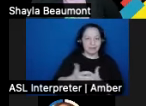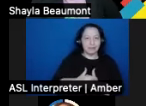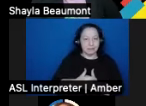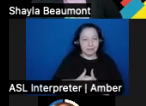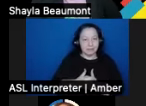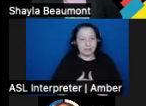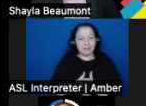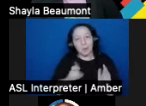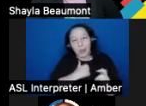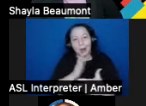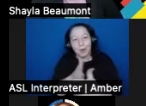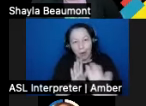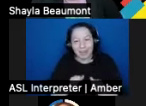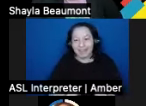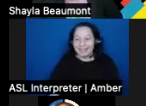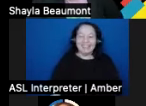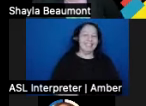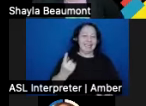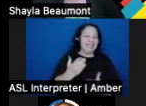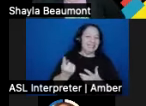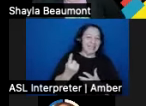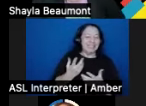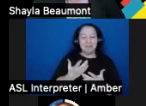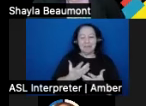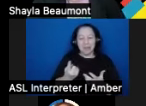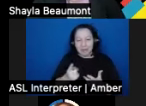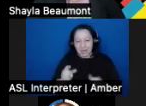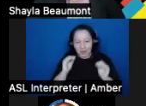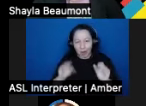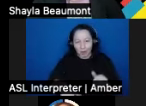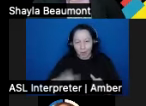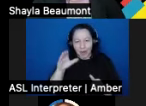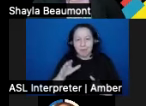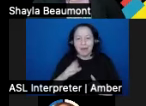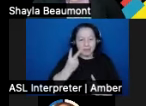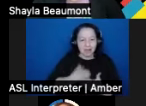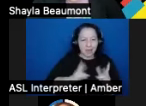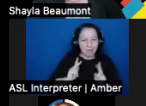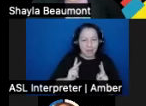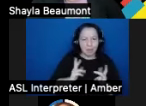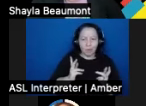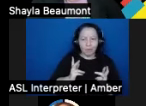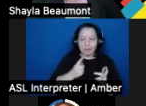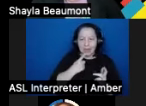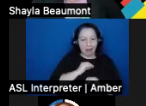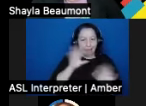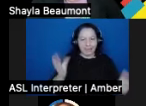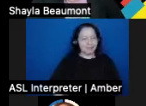So sorry to interrupt, Shayla. So things that you were taught growing up, I saw some folks said nothing, right? That they hadn't been taught at all about it